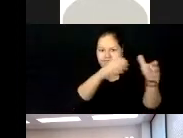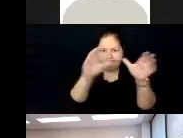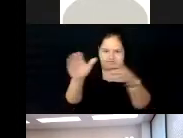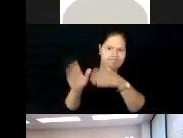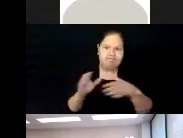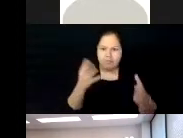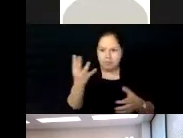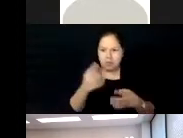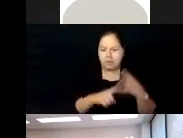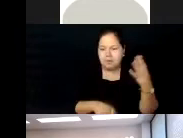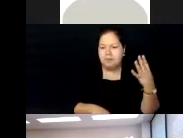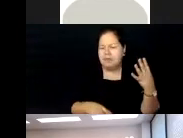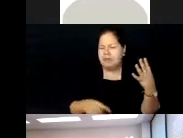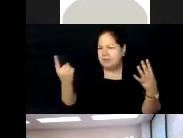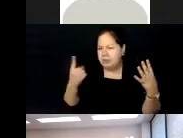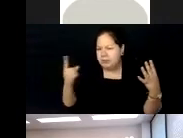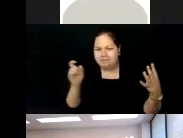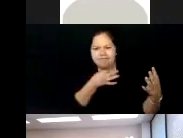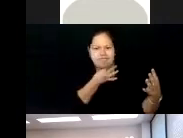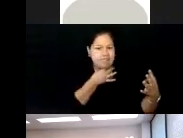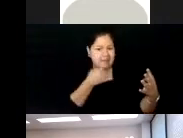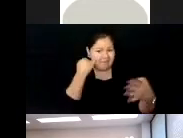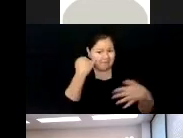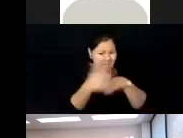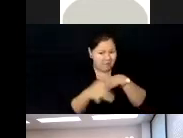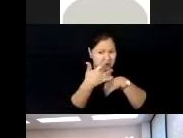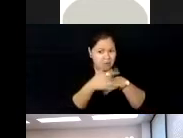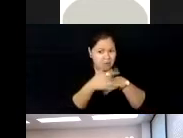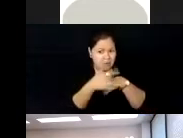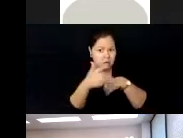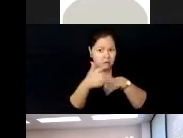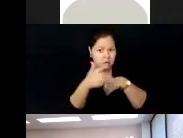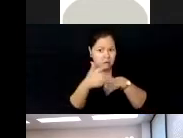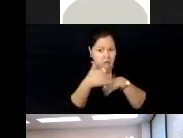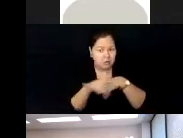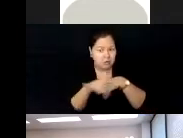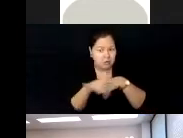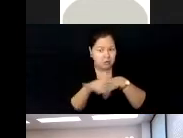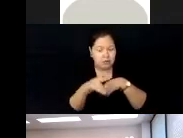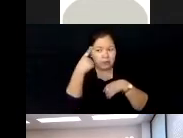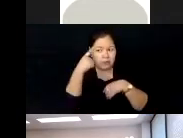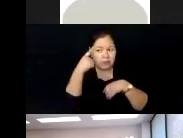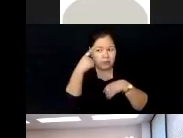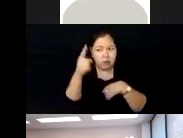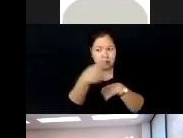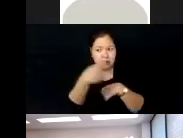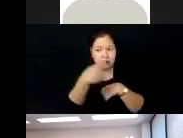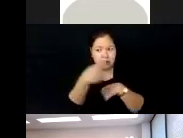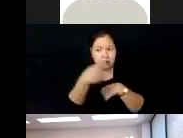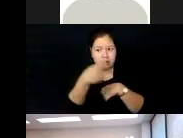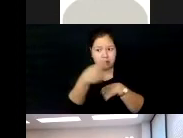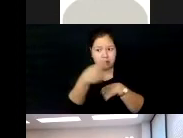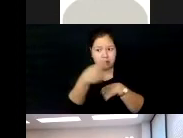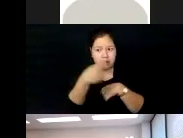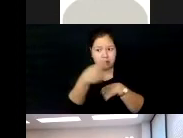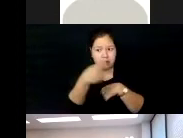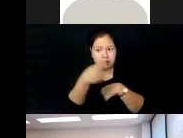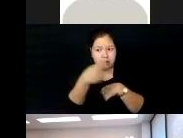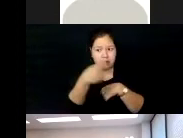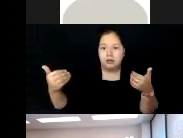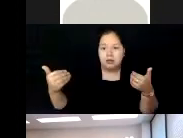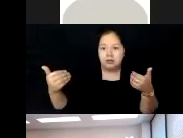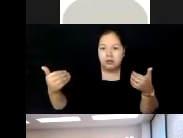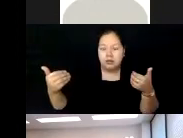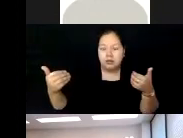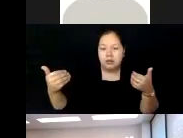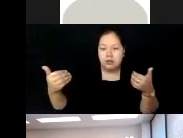whether or not these modules are available to folks outside of Northern Health Authority. Is there any